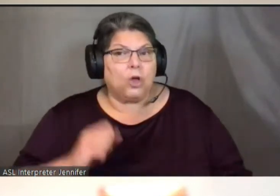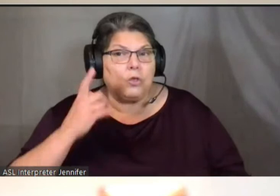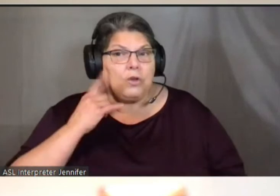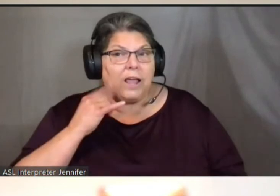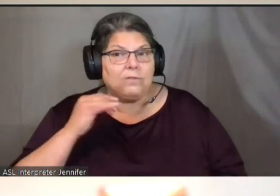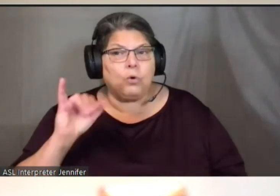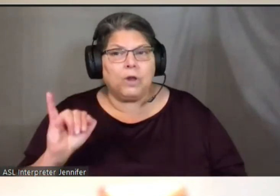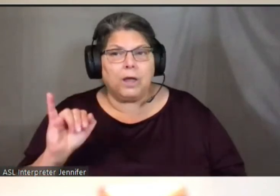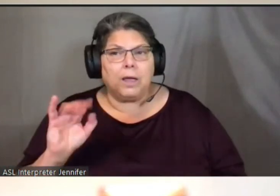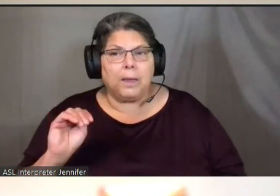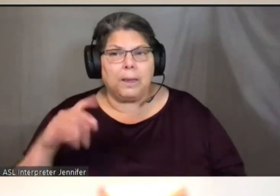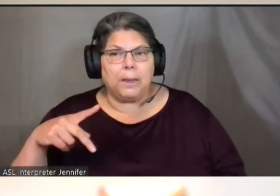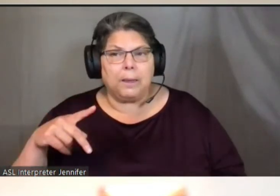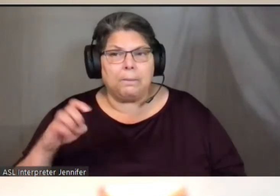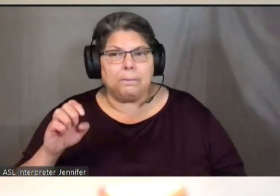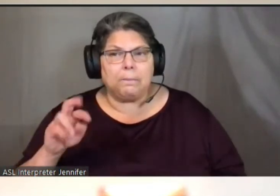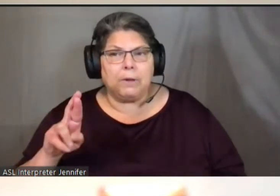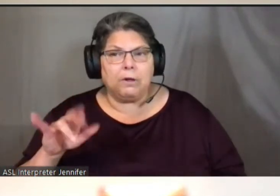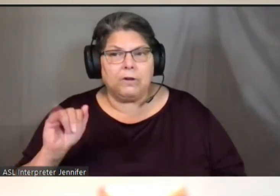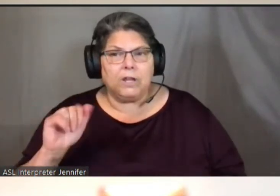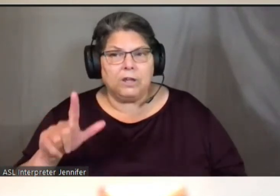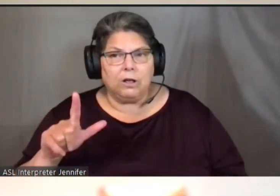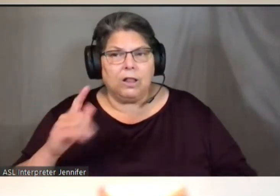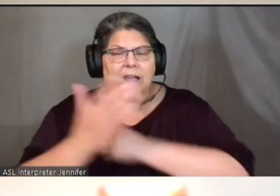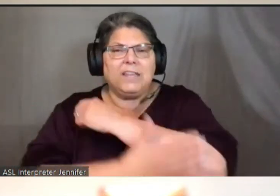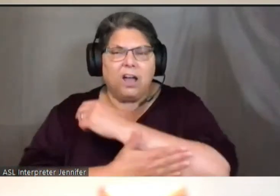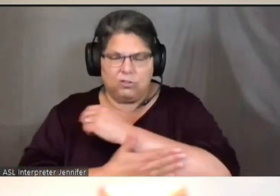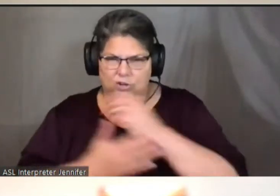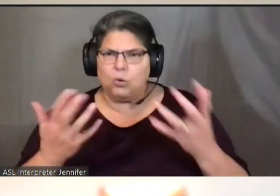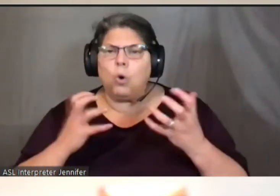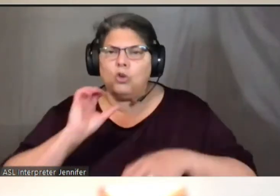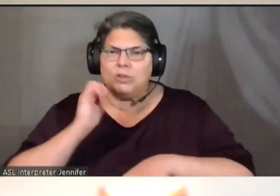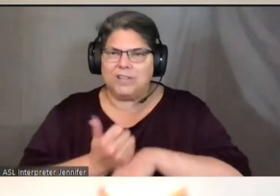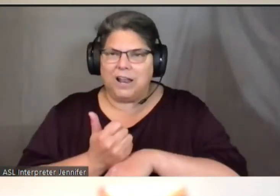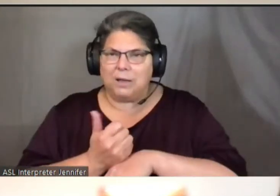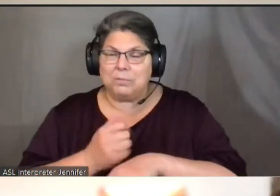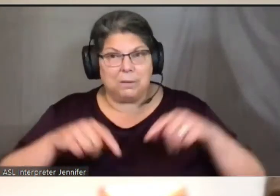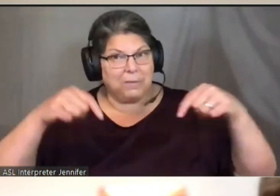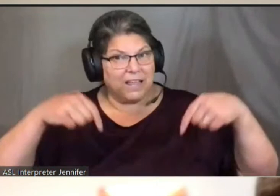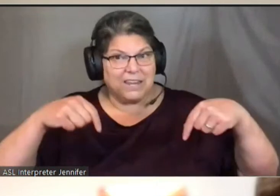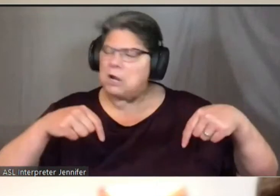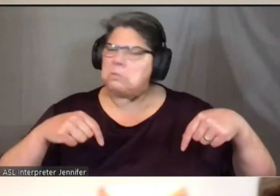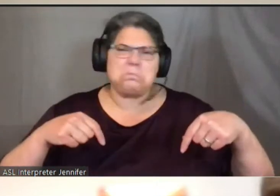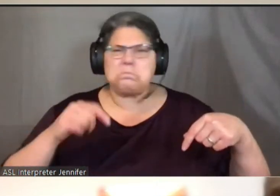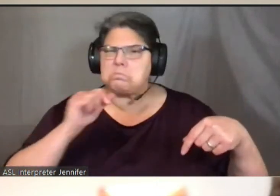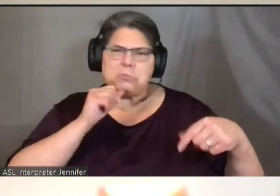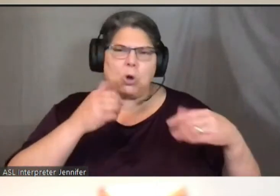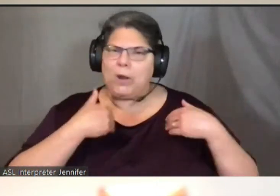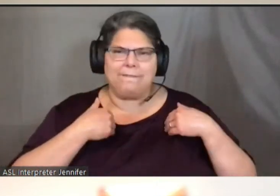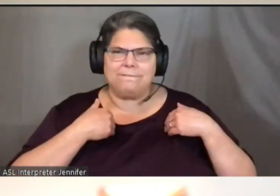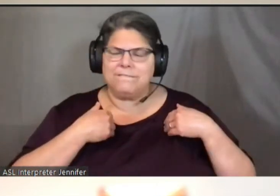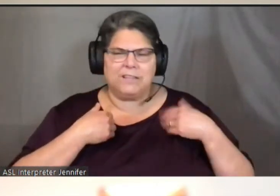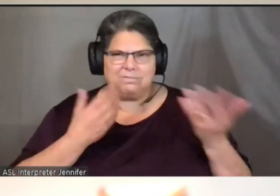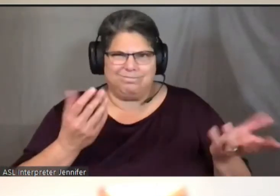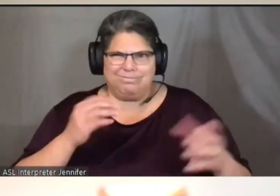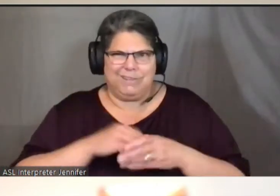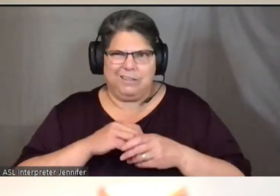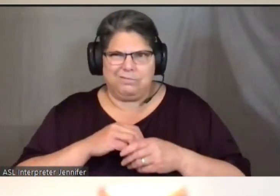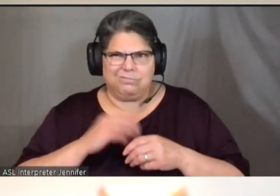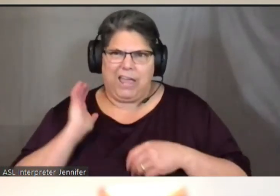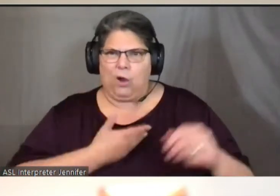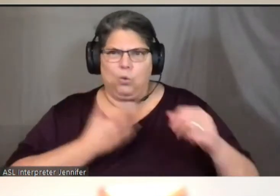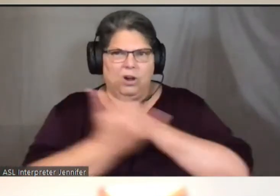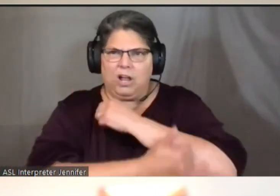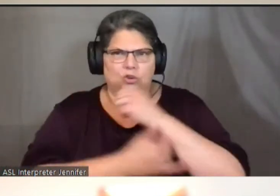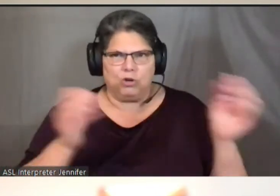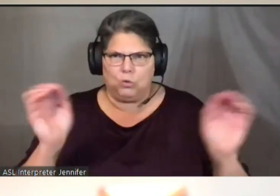to arrange something like that, but we don't have a vaccine passport at all in this country that I know of, but it